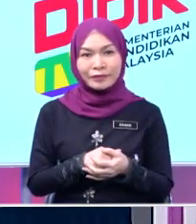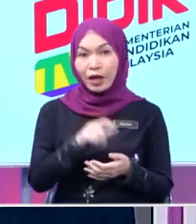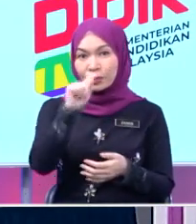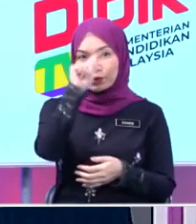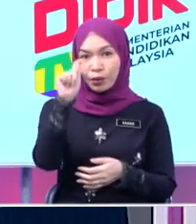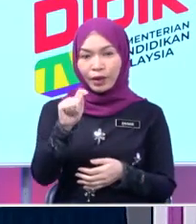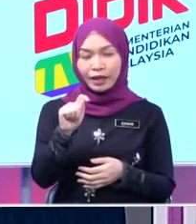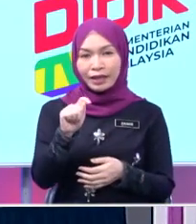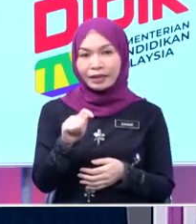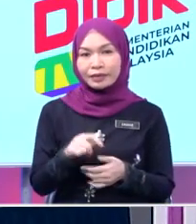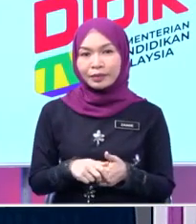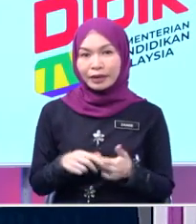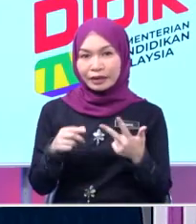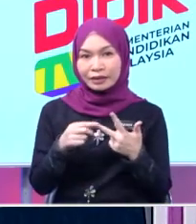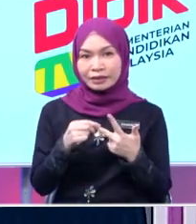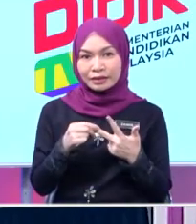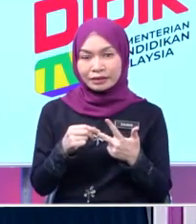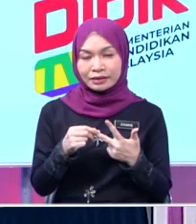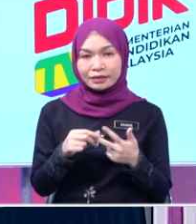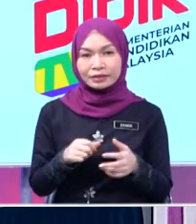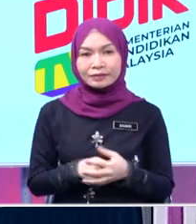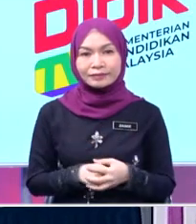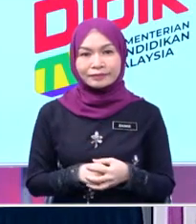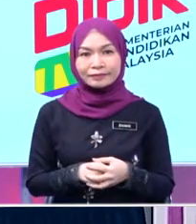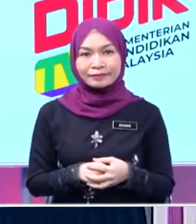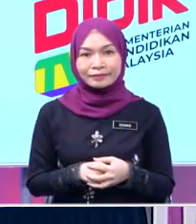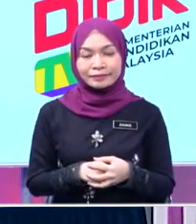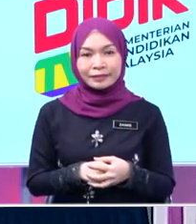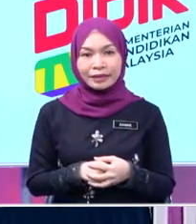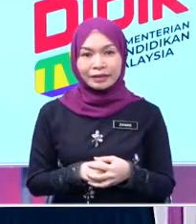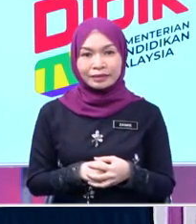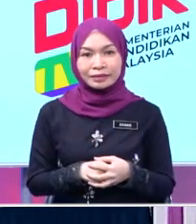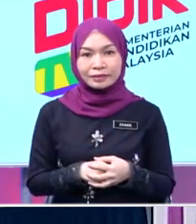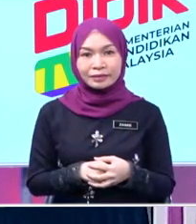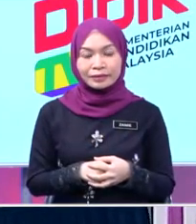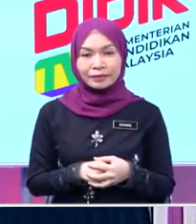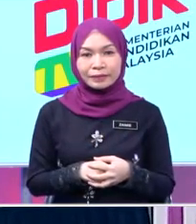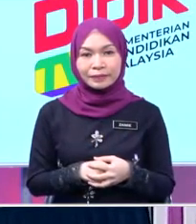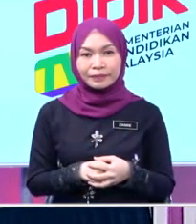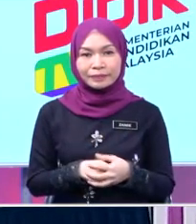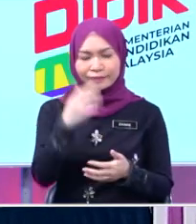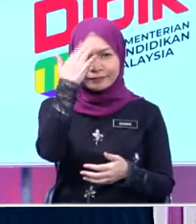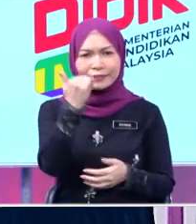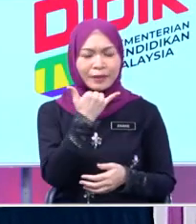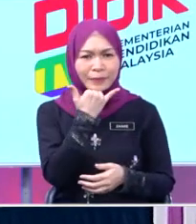them that doesn't introduce the topic. Why wrong? Which one?